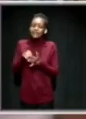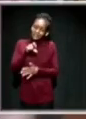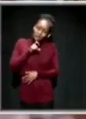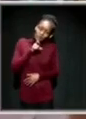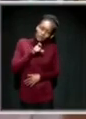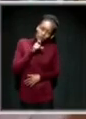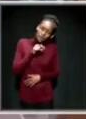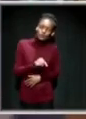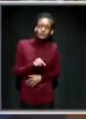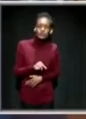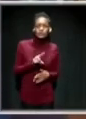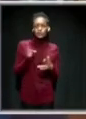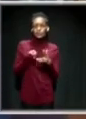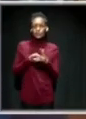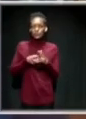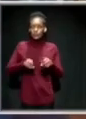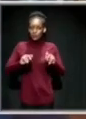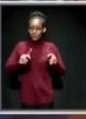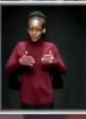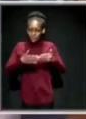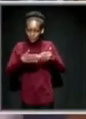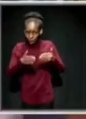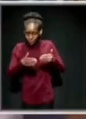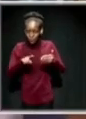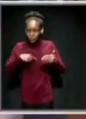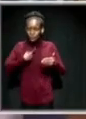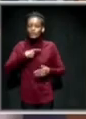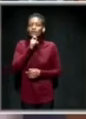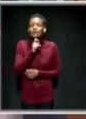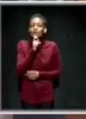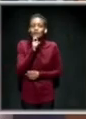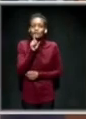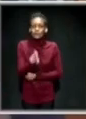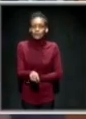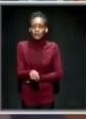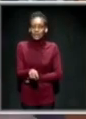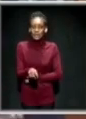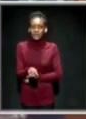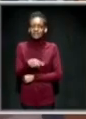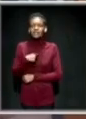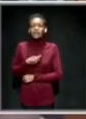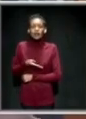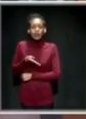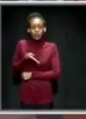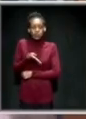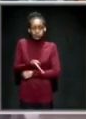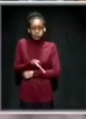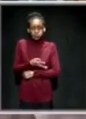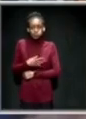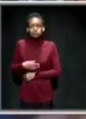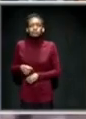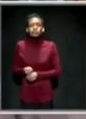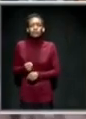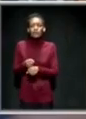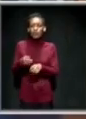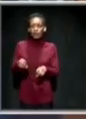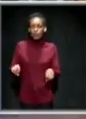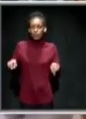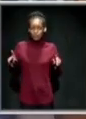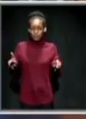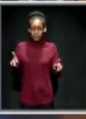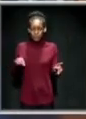that window of opportunity, which is there, and it creates an opportunity for us to really make